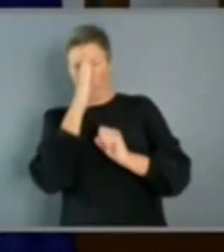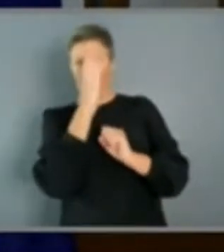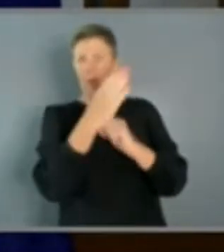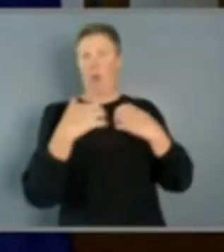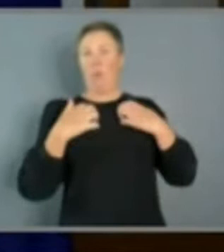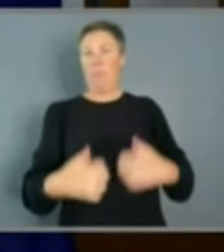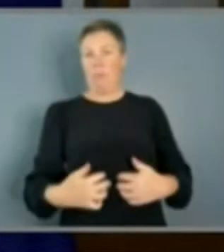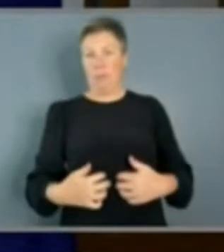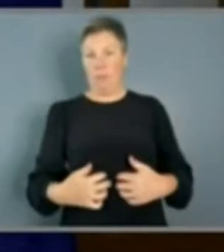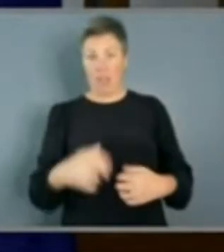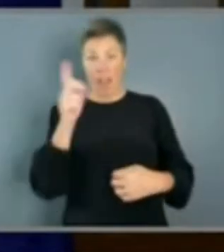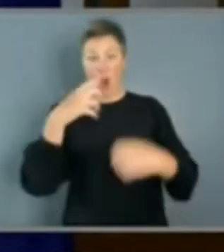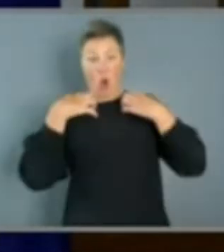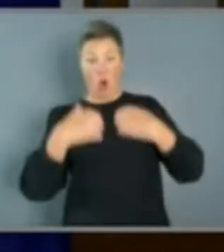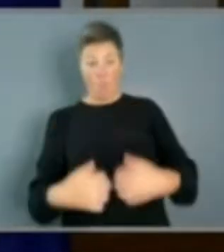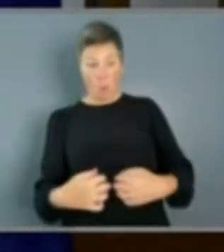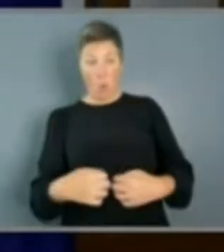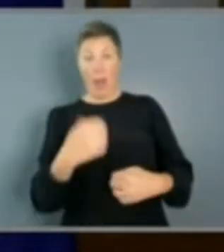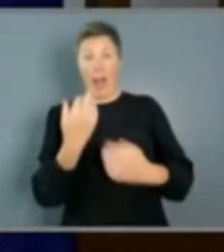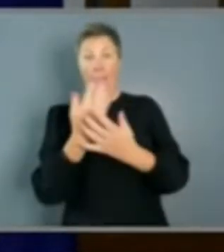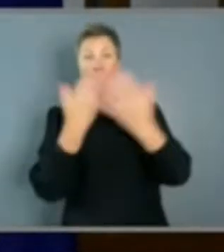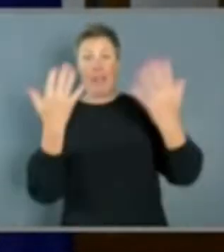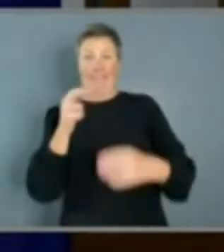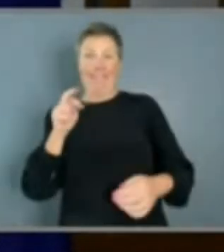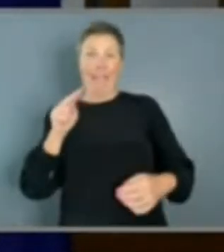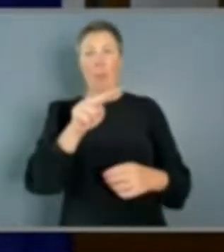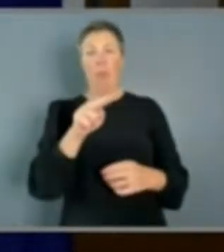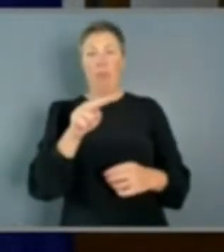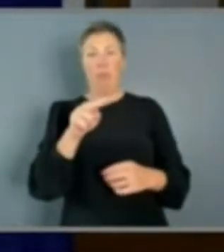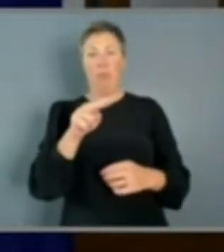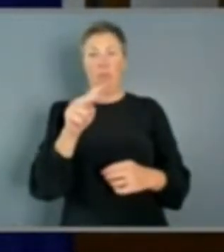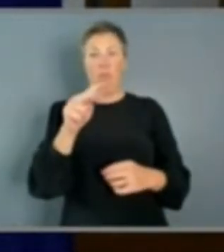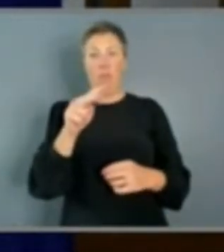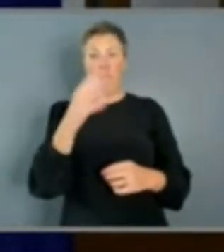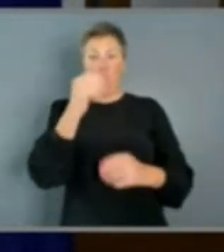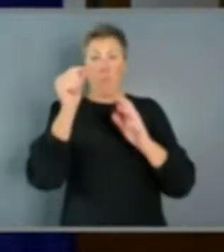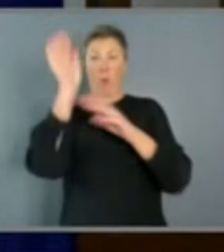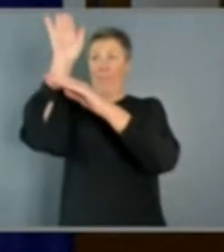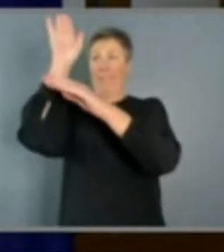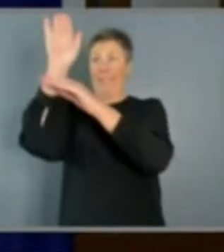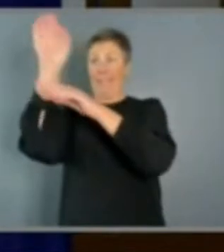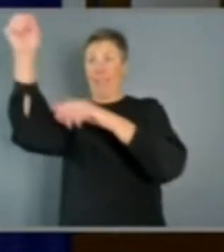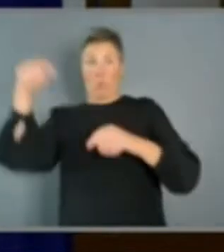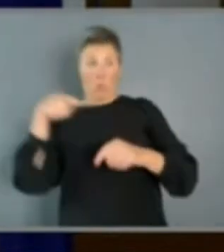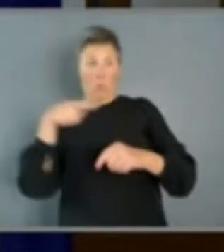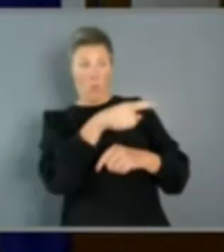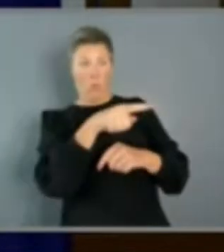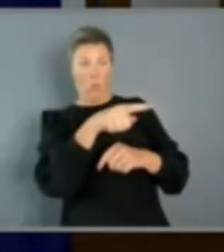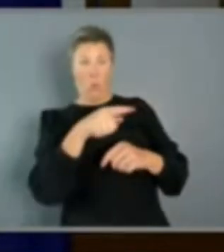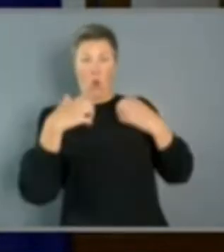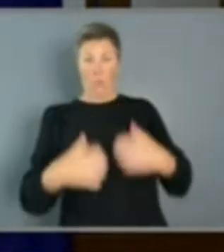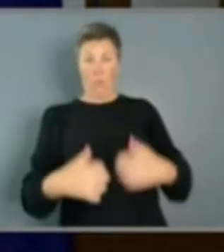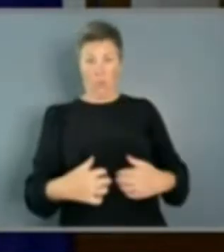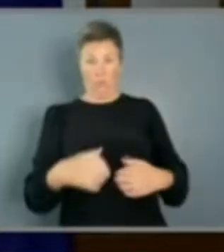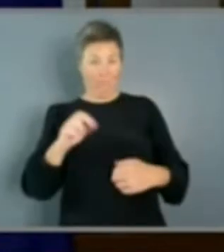of people in hospital from overseas arrivals in Queensland just in the last 10 days. So that is the pressure that's going